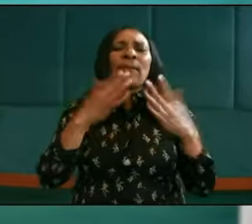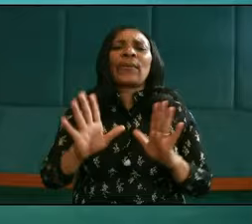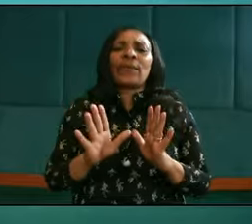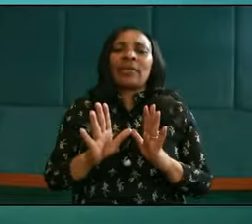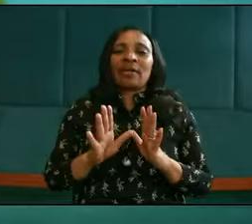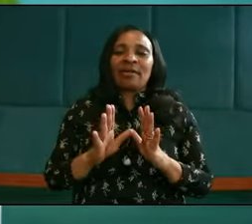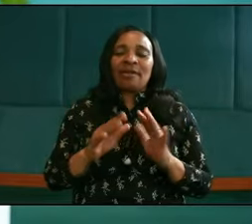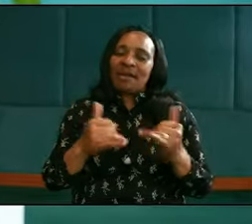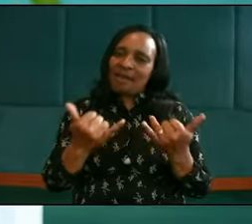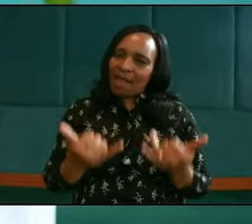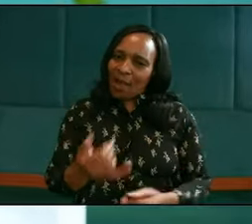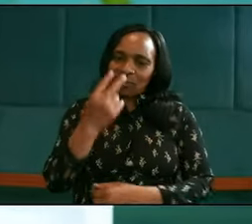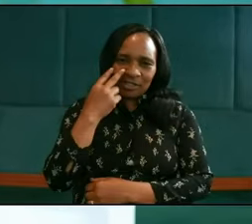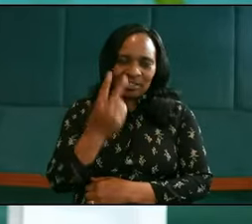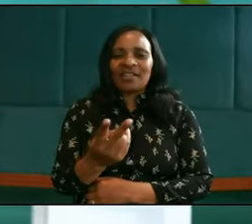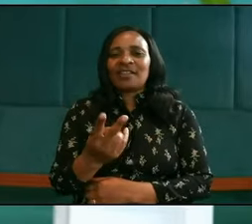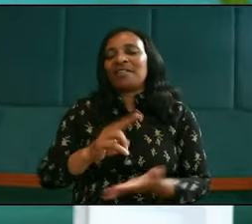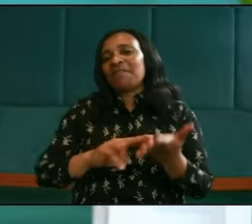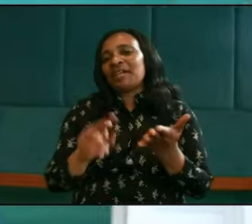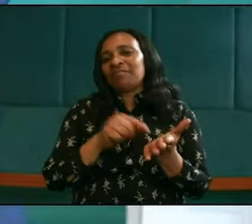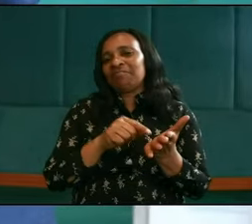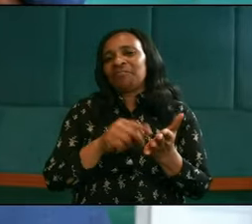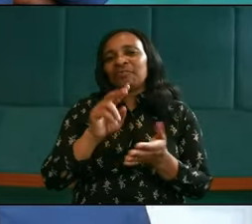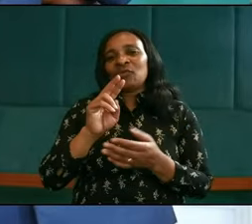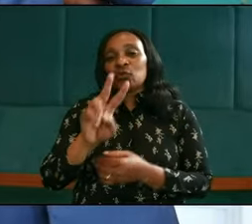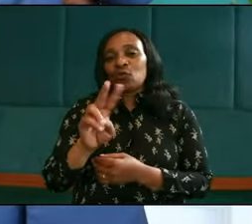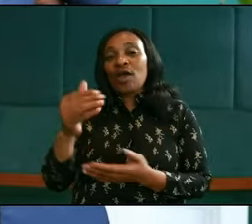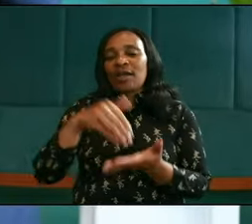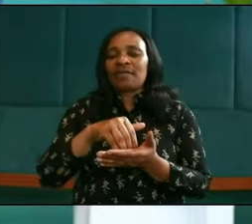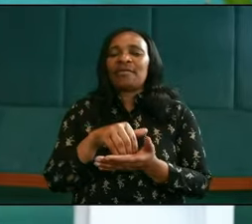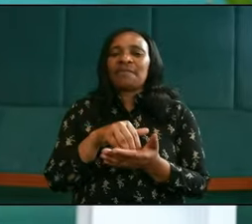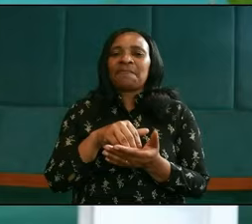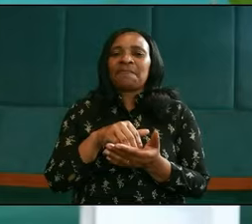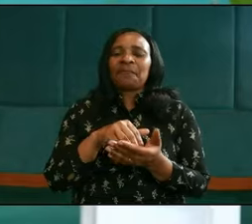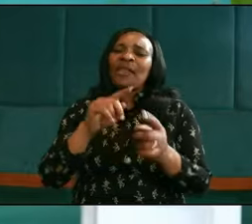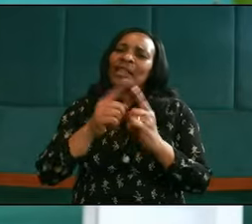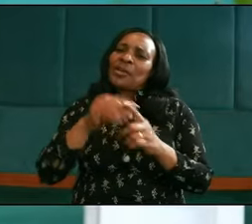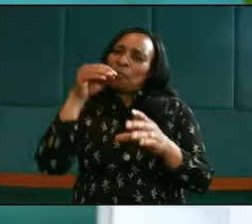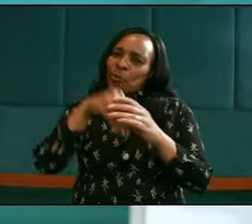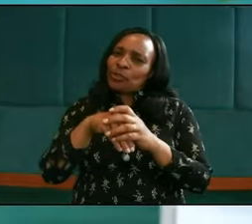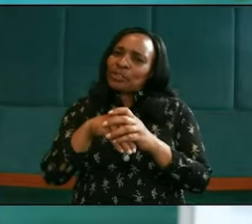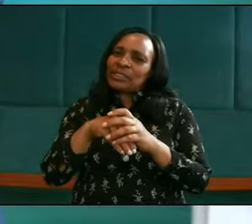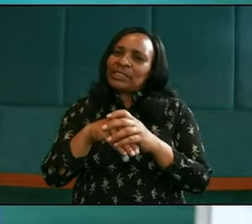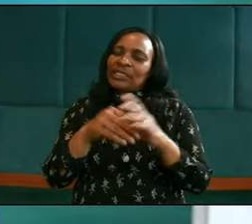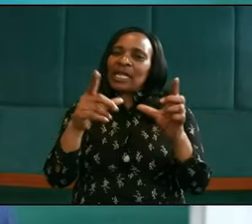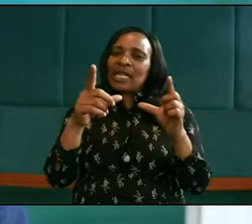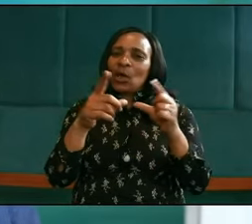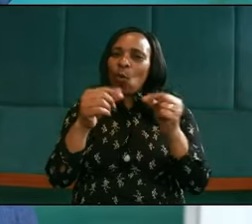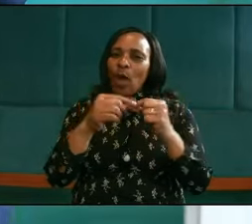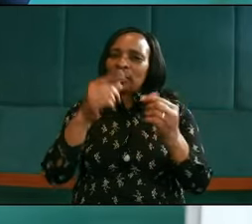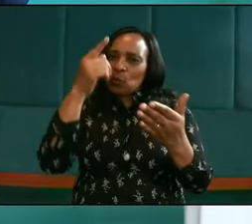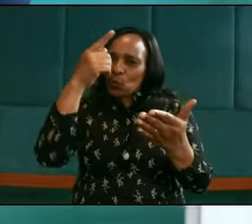By the way, look at this verse 2 again and put the word